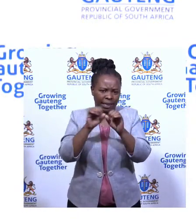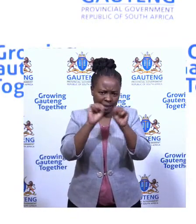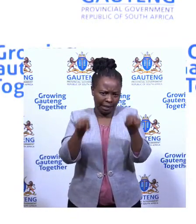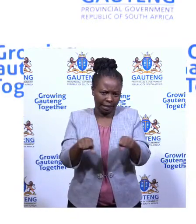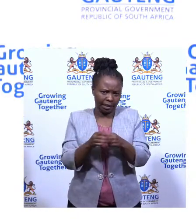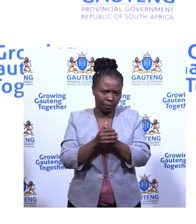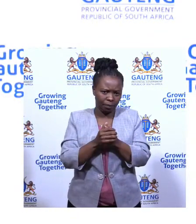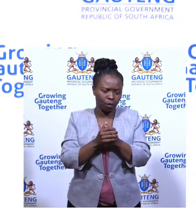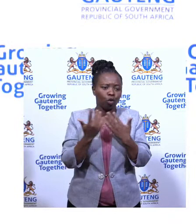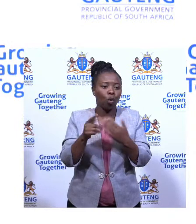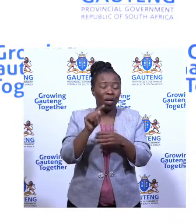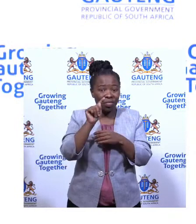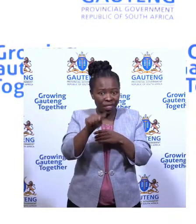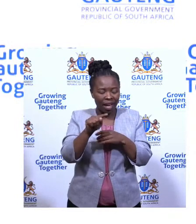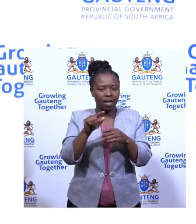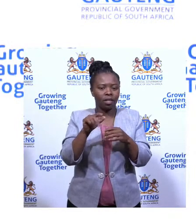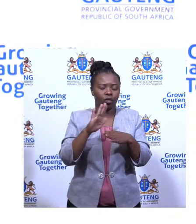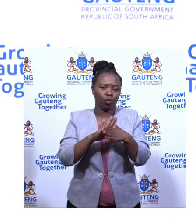reason that,